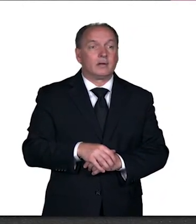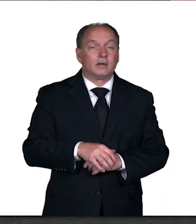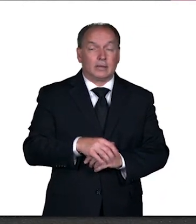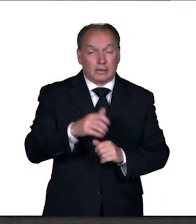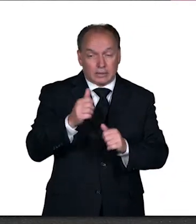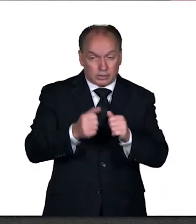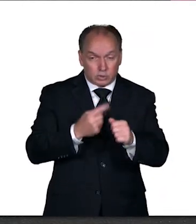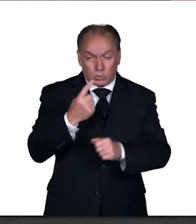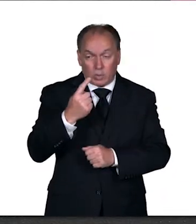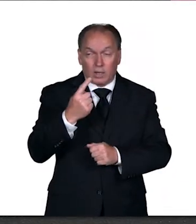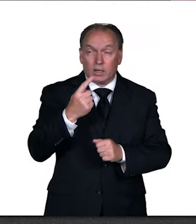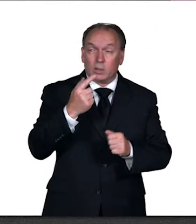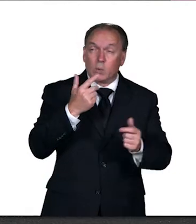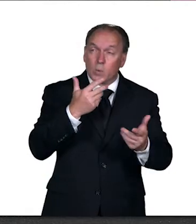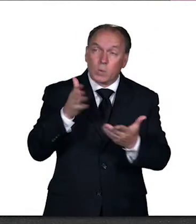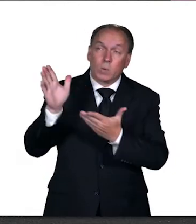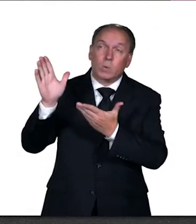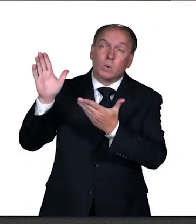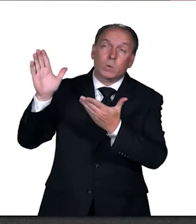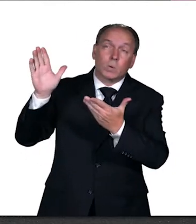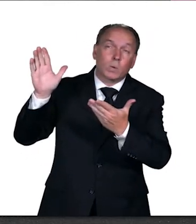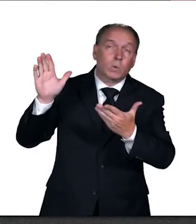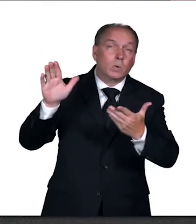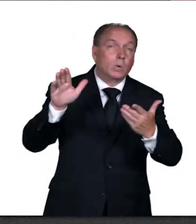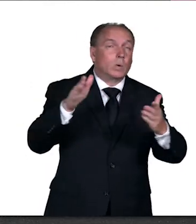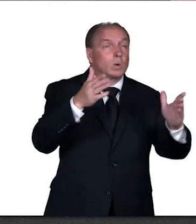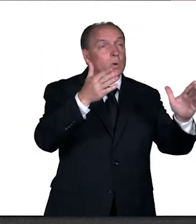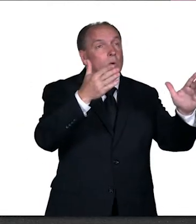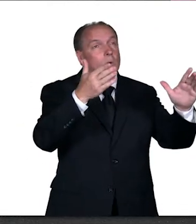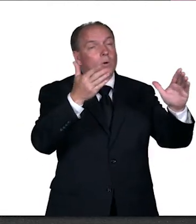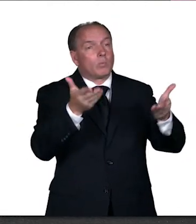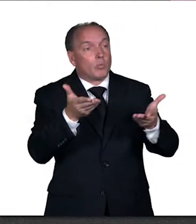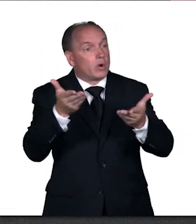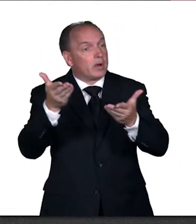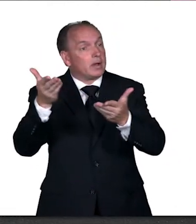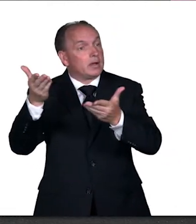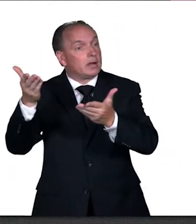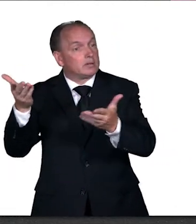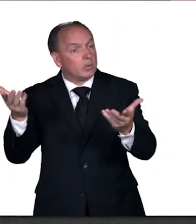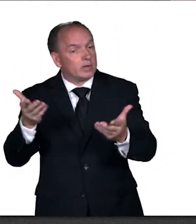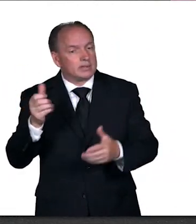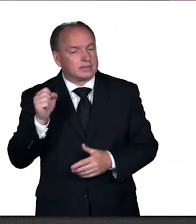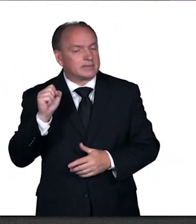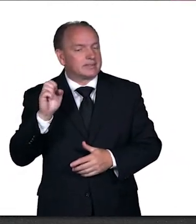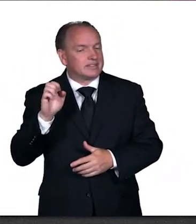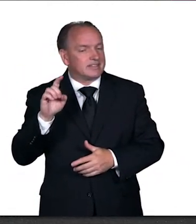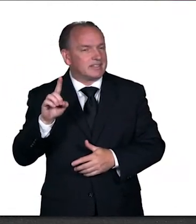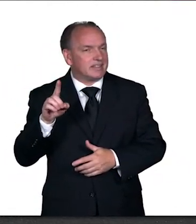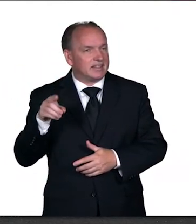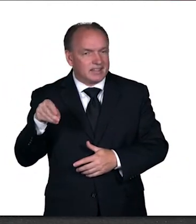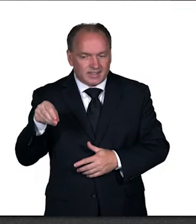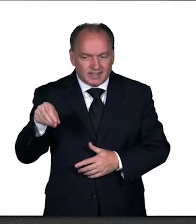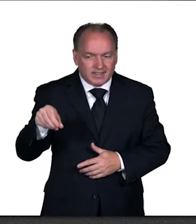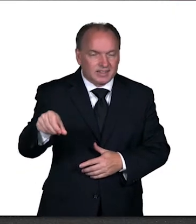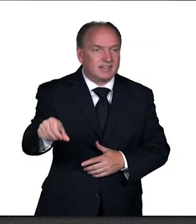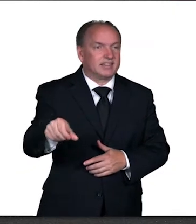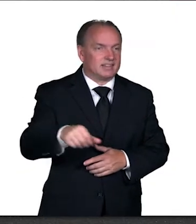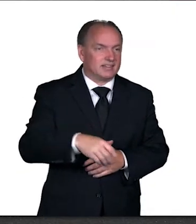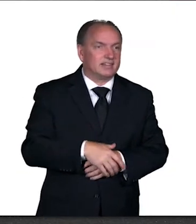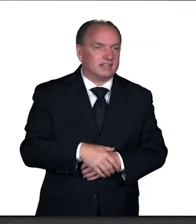Every flying tuft the wind has freed carries with it a tiny seed.